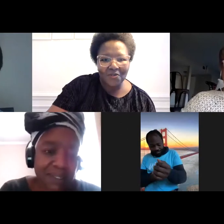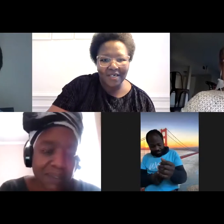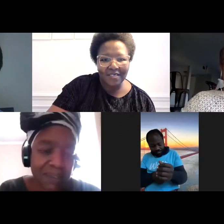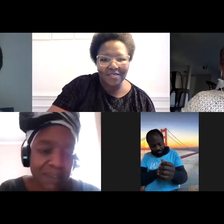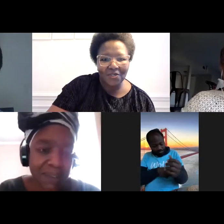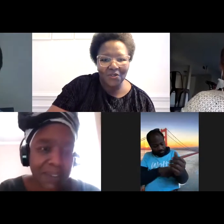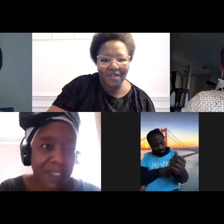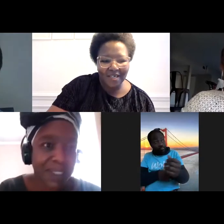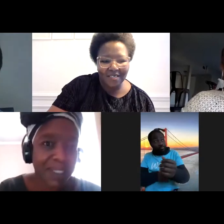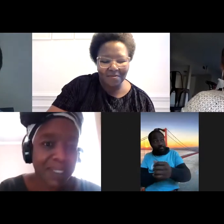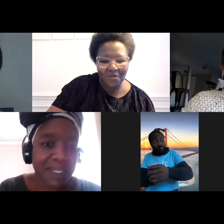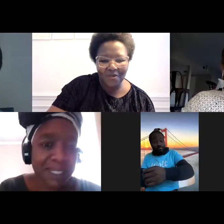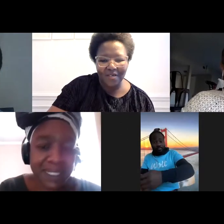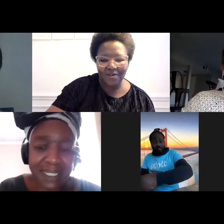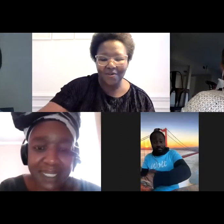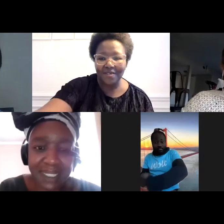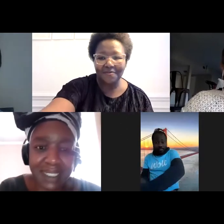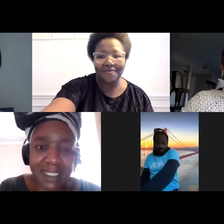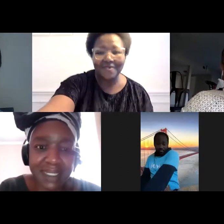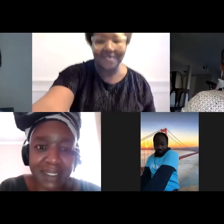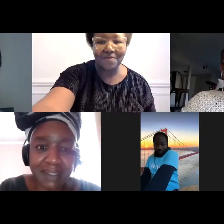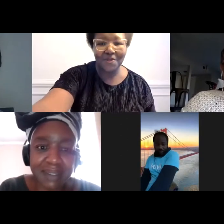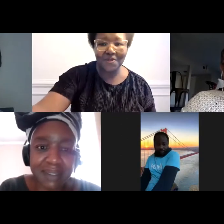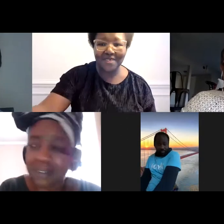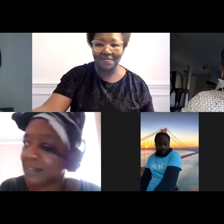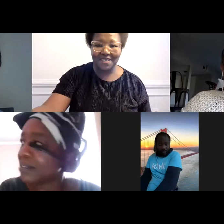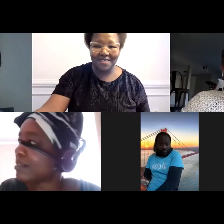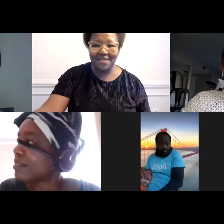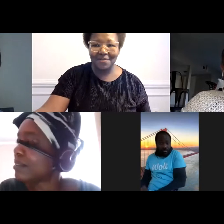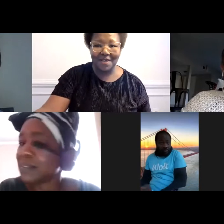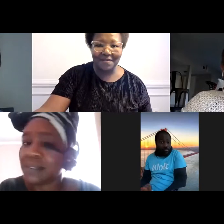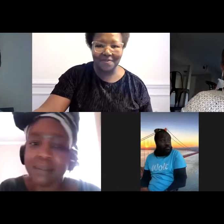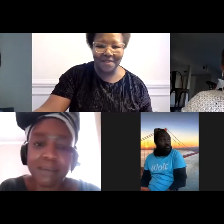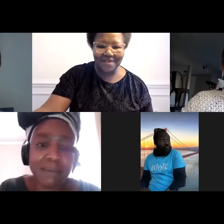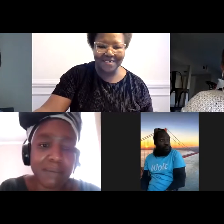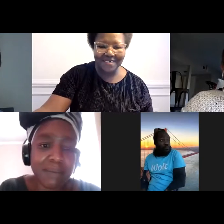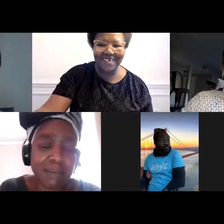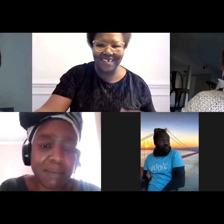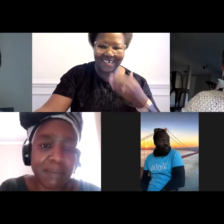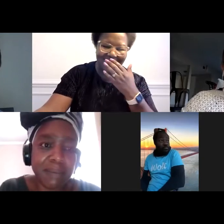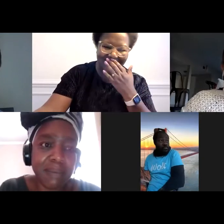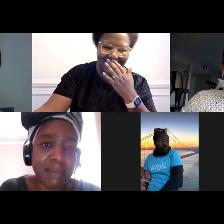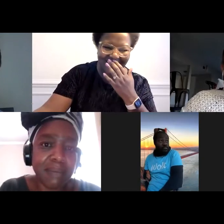Yeah. I was struggling to join, Ashley. I'm sorry. I don't know if Puto did mention that is my brother.